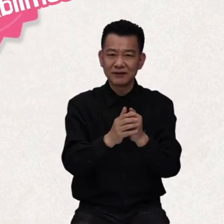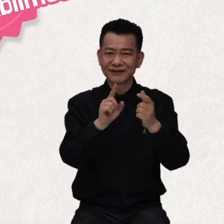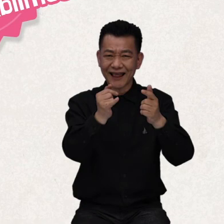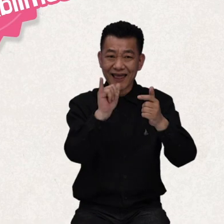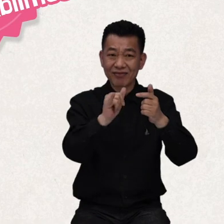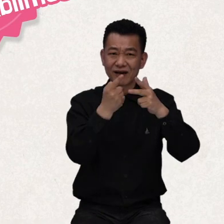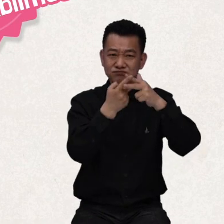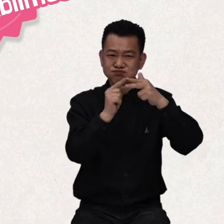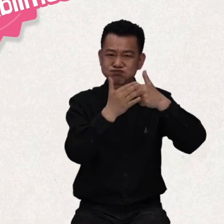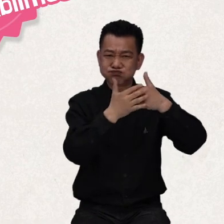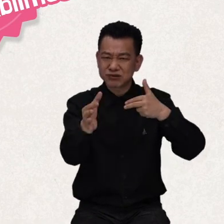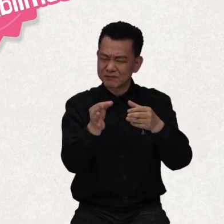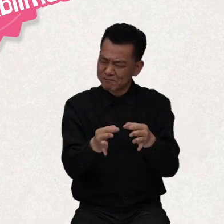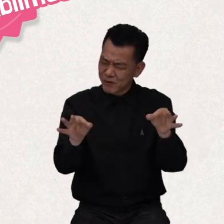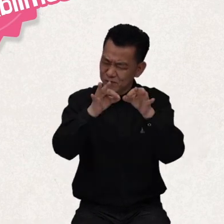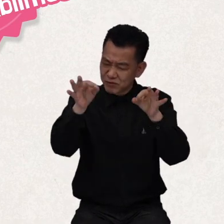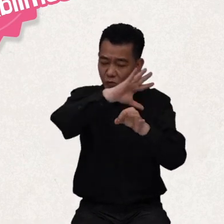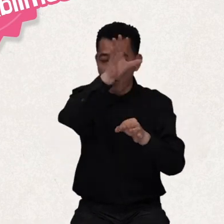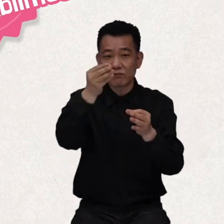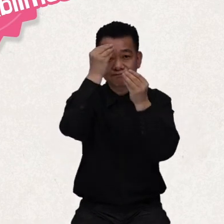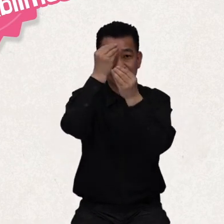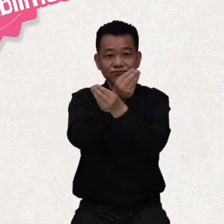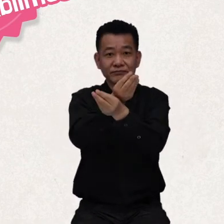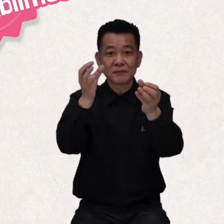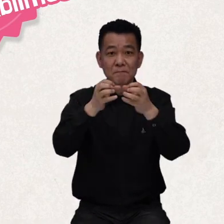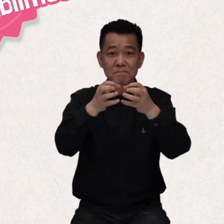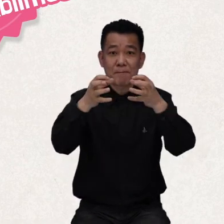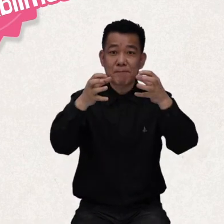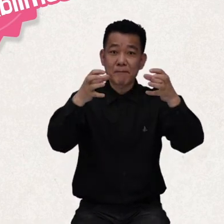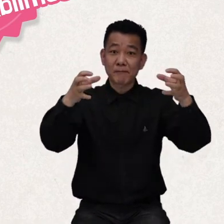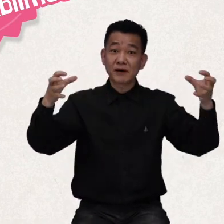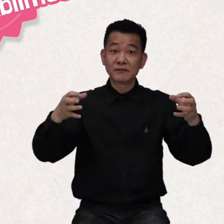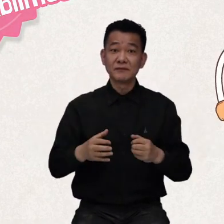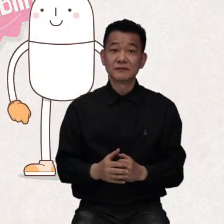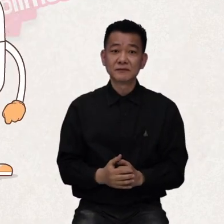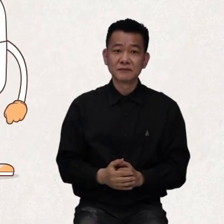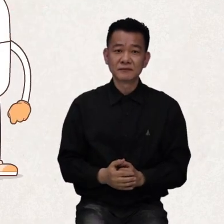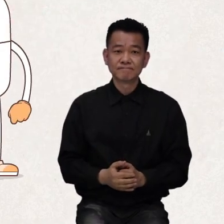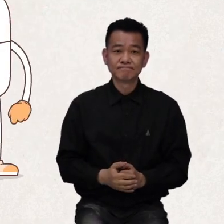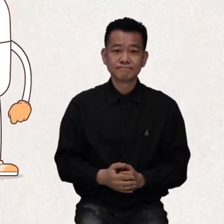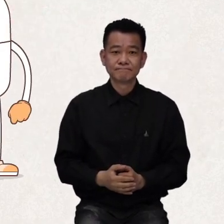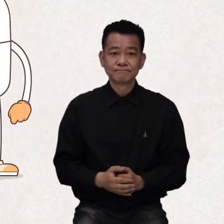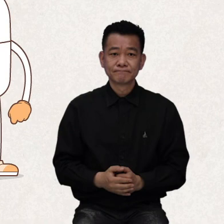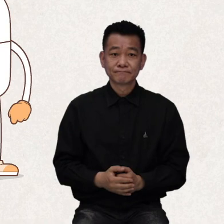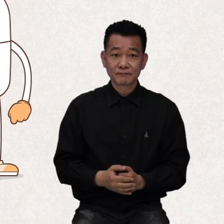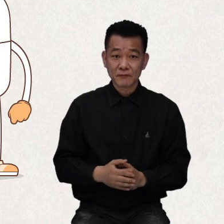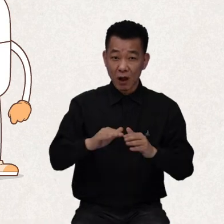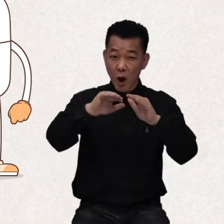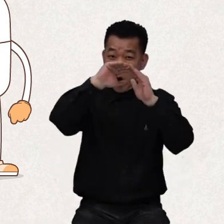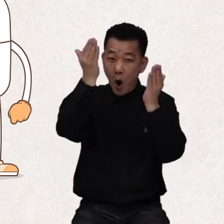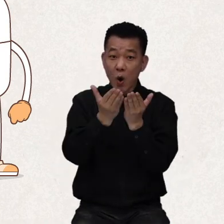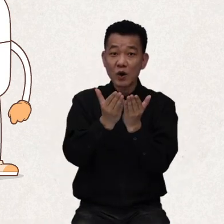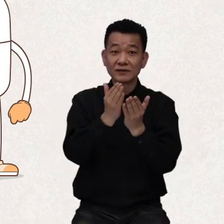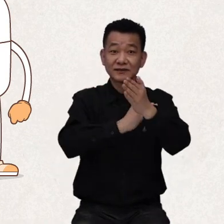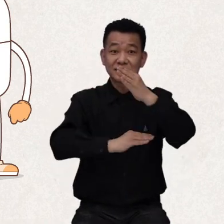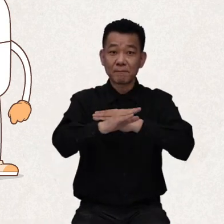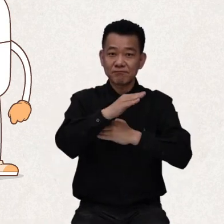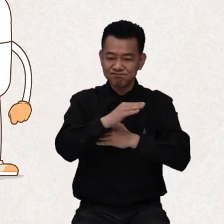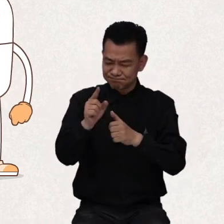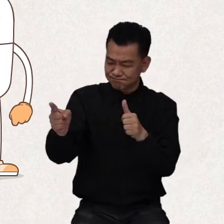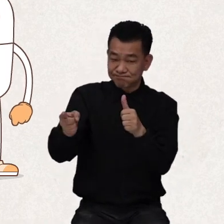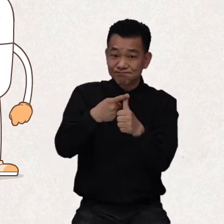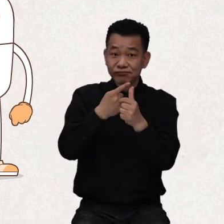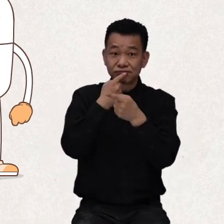the importance of human rights of the persons with disabilities spread widely. So it can be seen as the